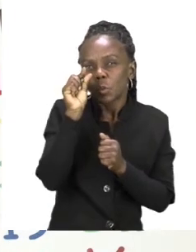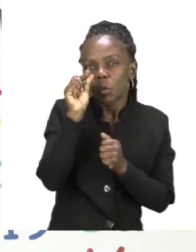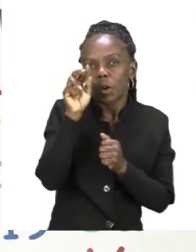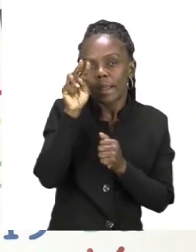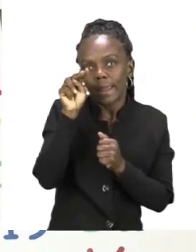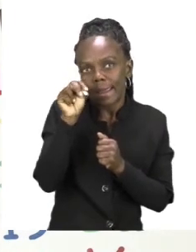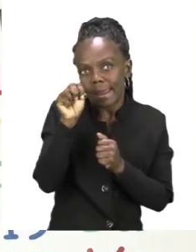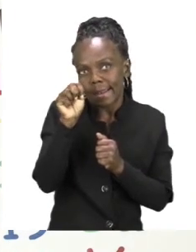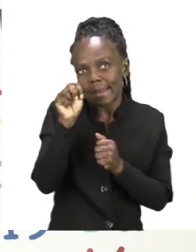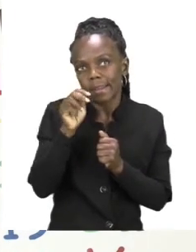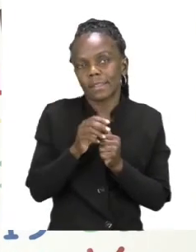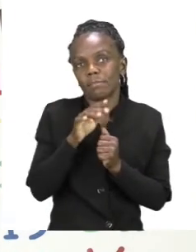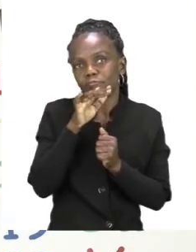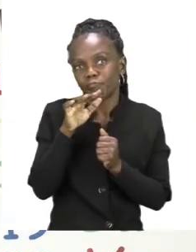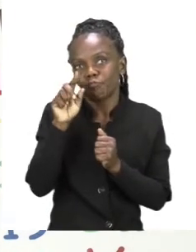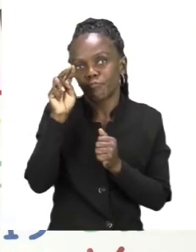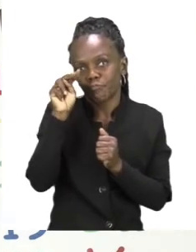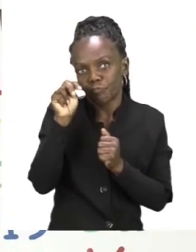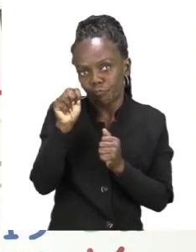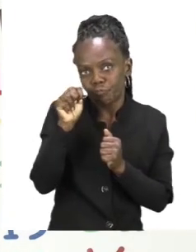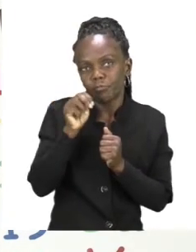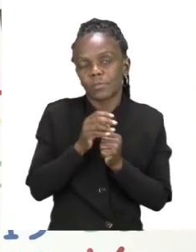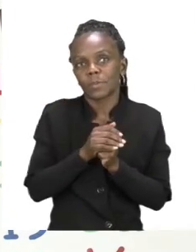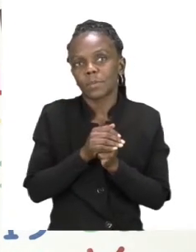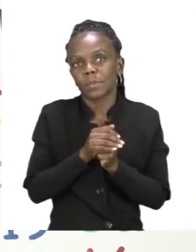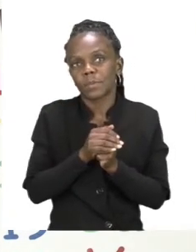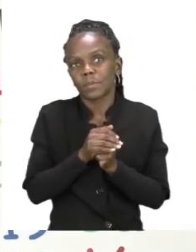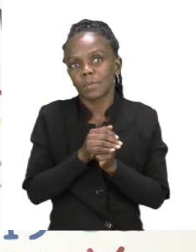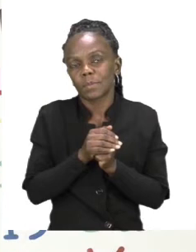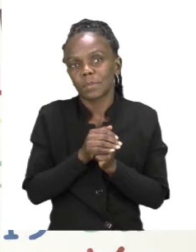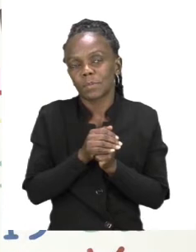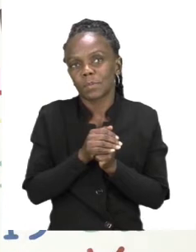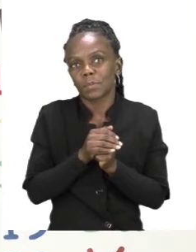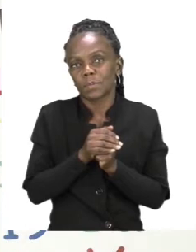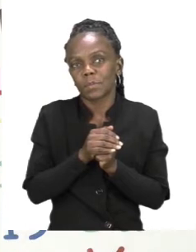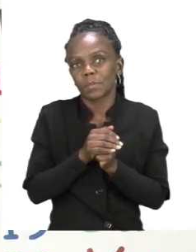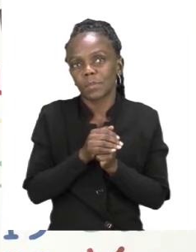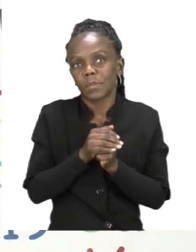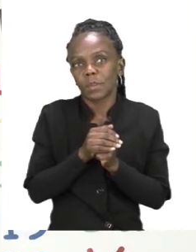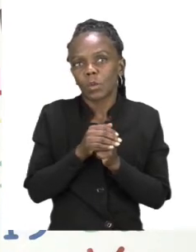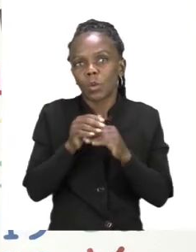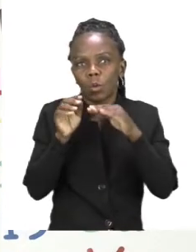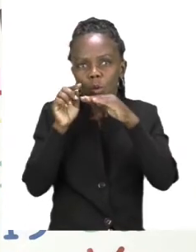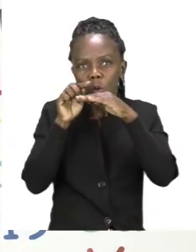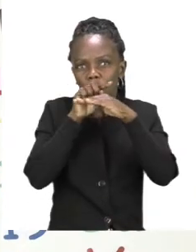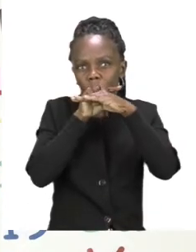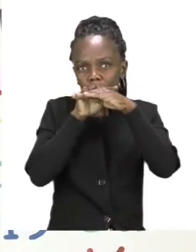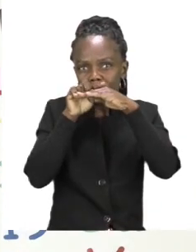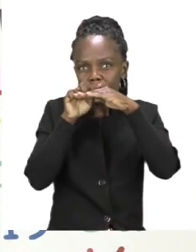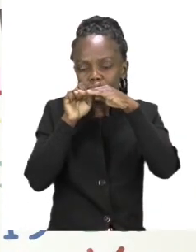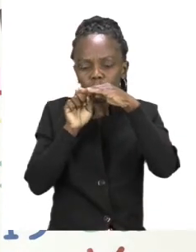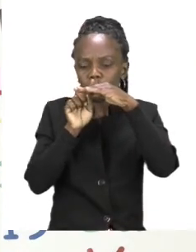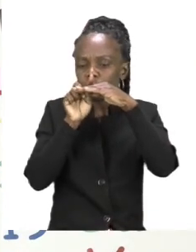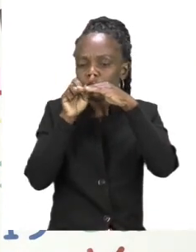N. Now small letter does not pass the dotted line. It is small. So it